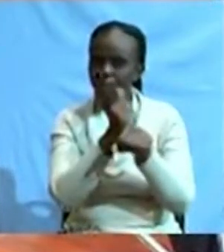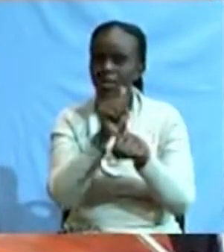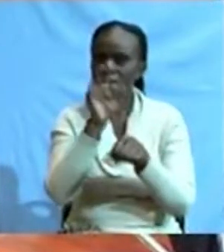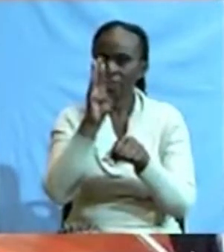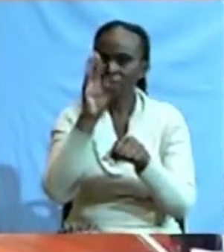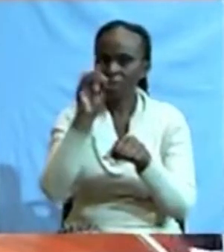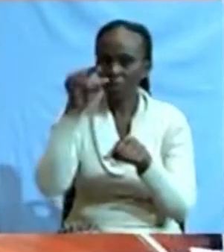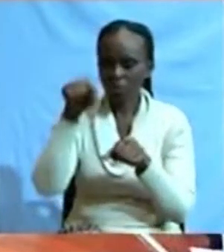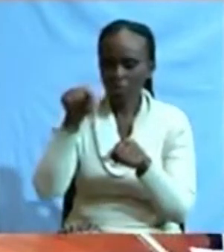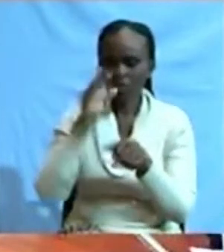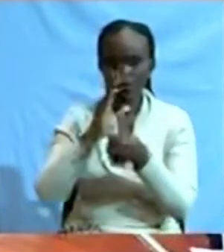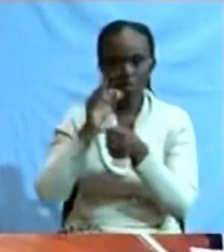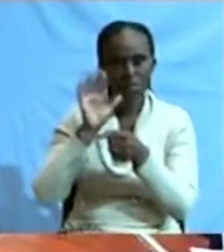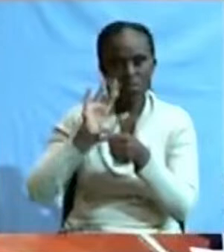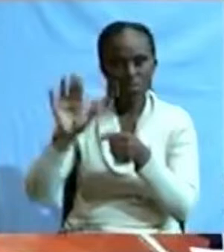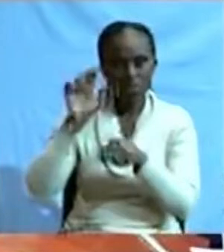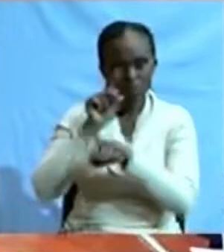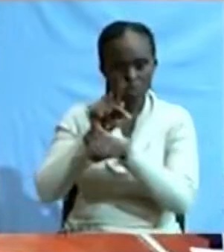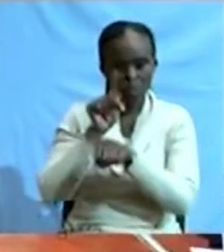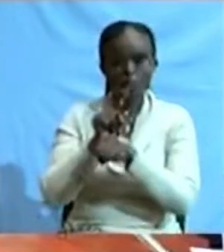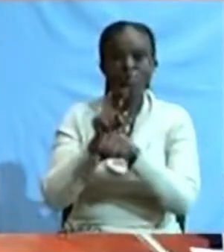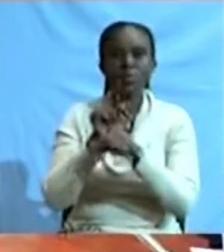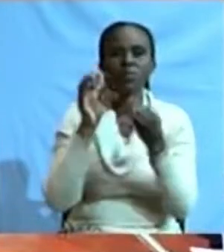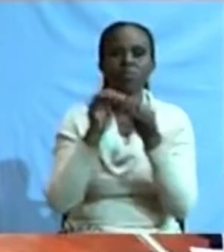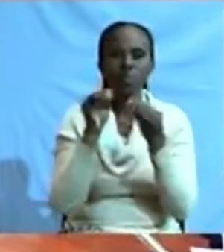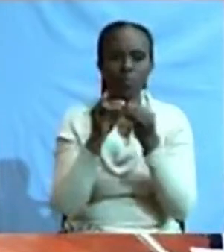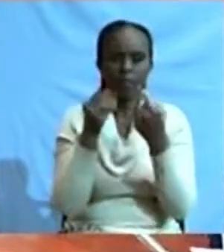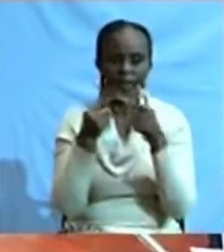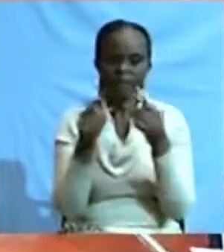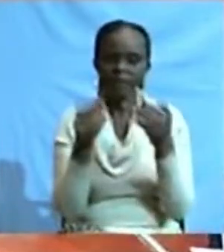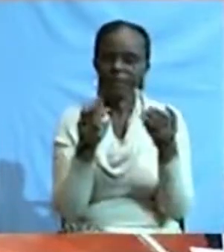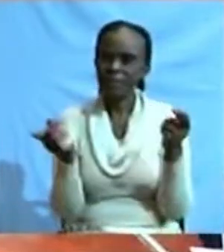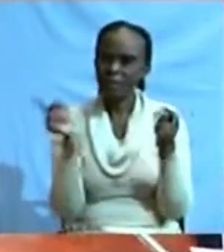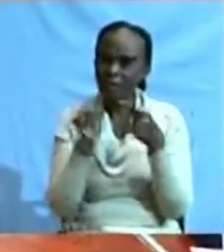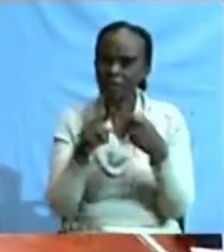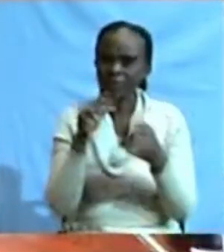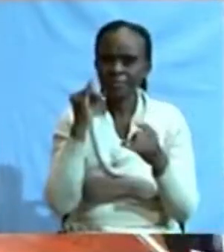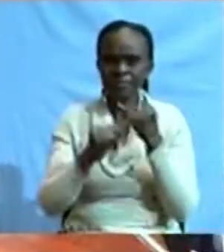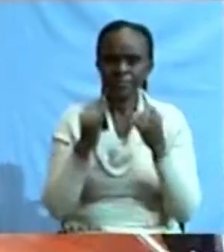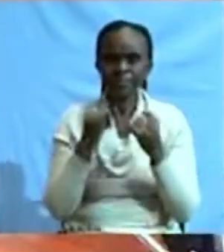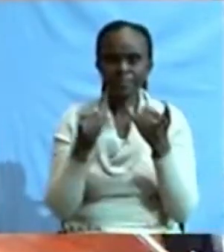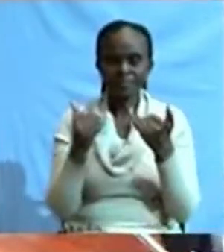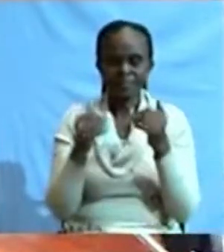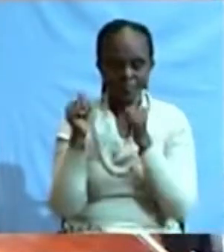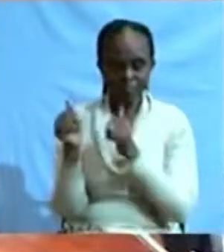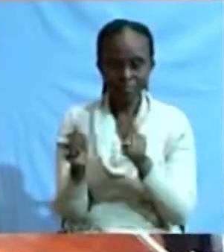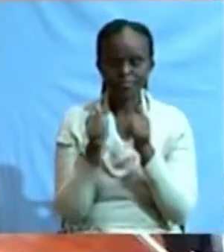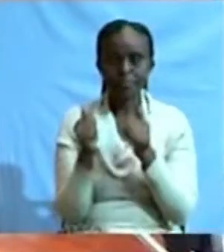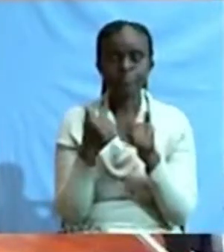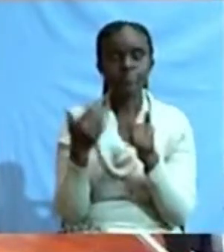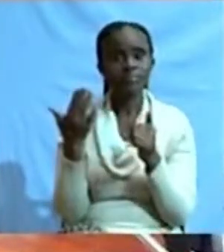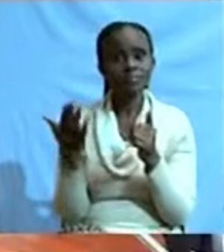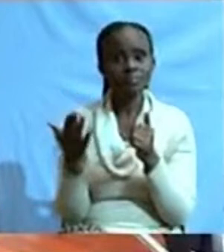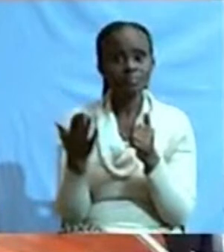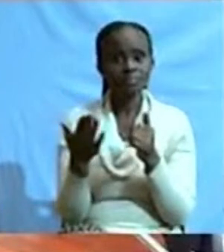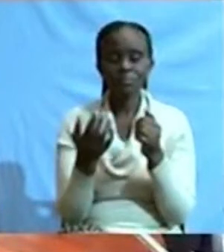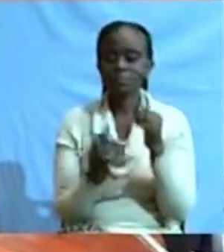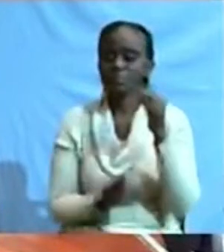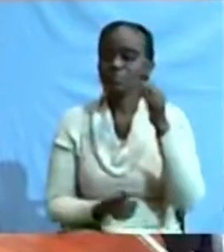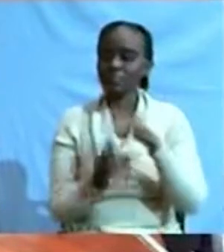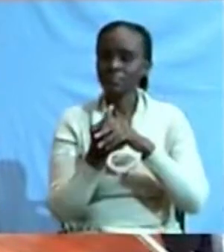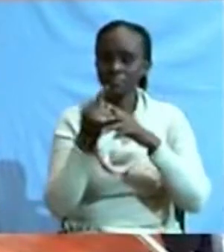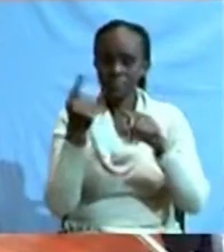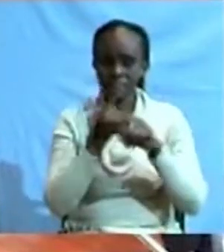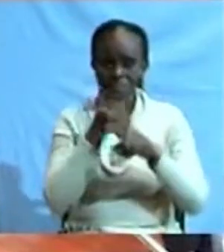BOQs for the projects could not be carried out to completion. Action taken: arising from